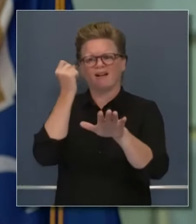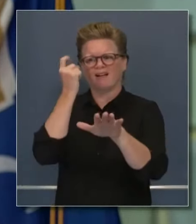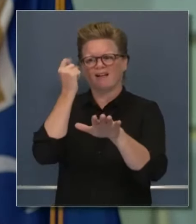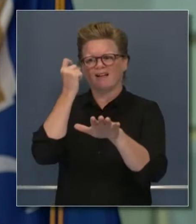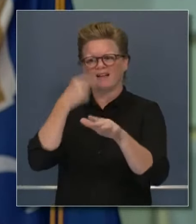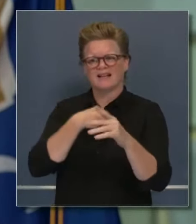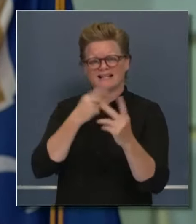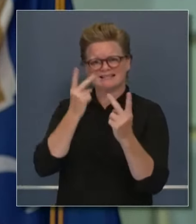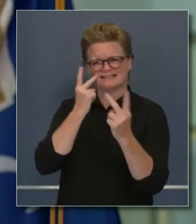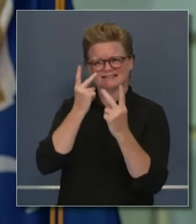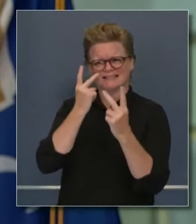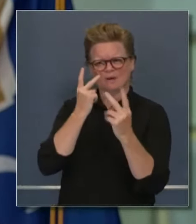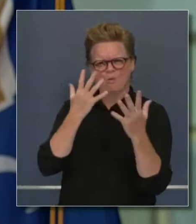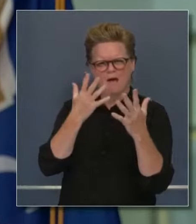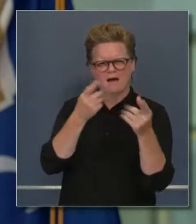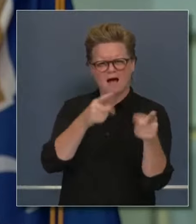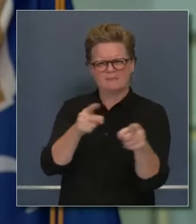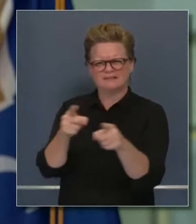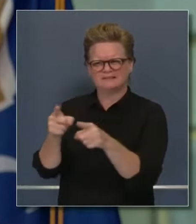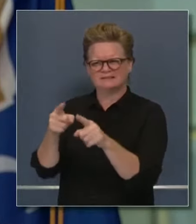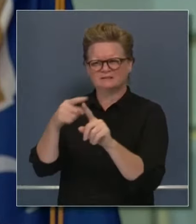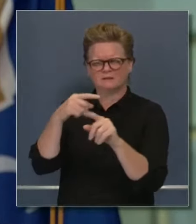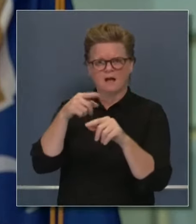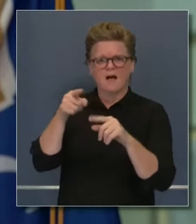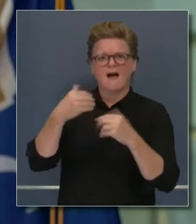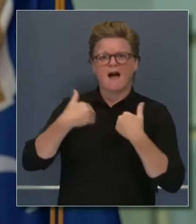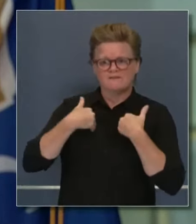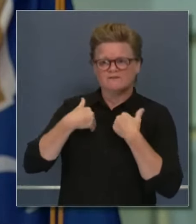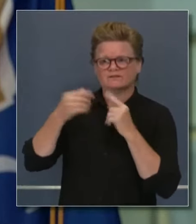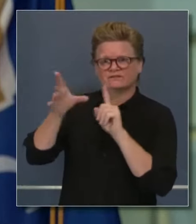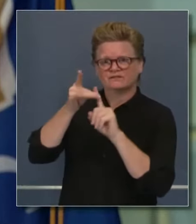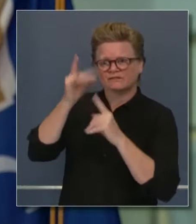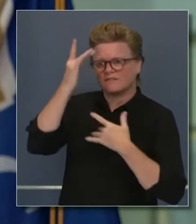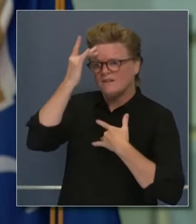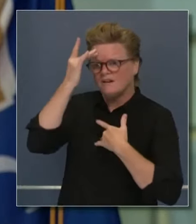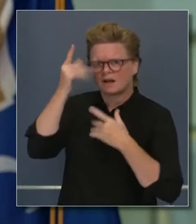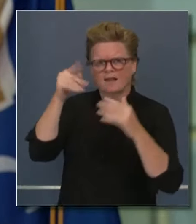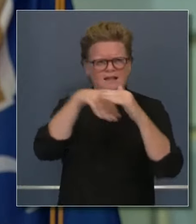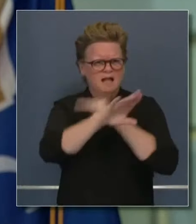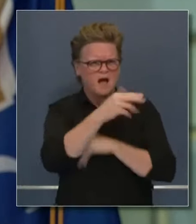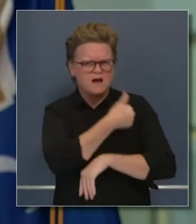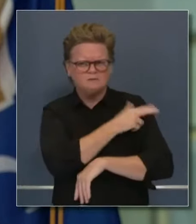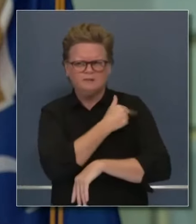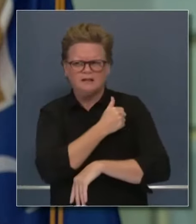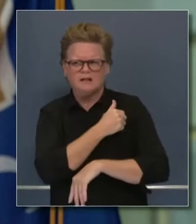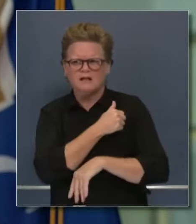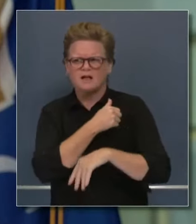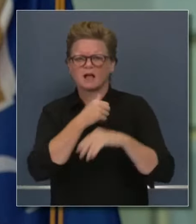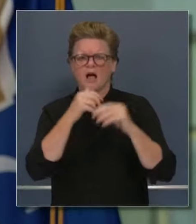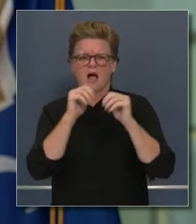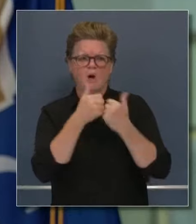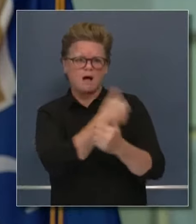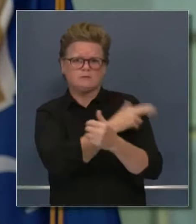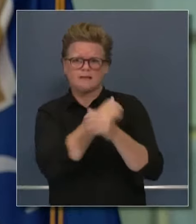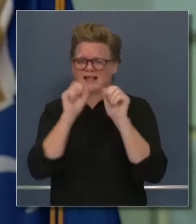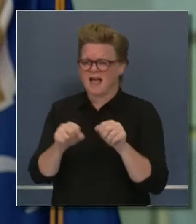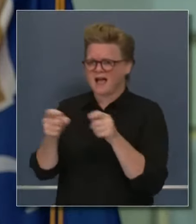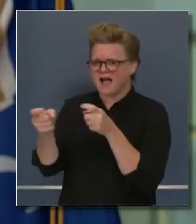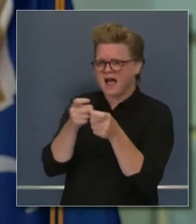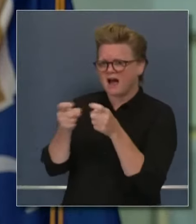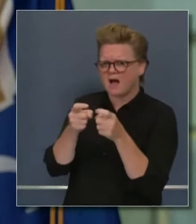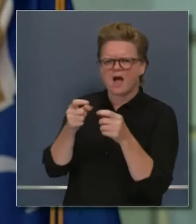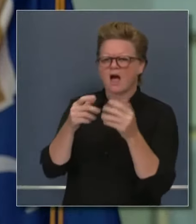in the hospitals, the strain on the healthcare system, our inability to assure that we can take care of as many people who are sick, and